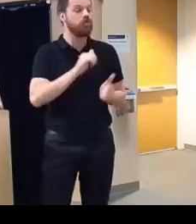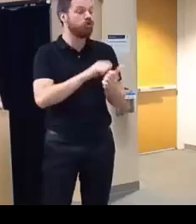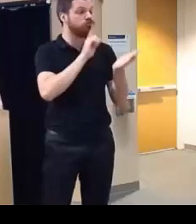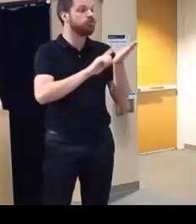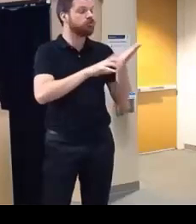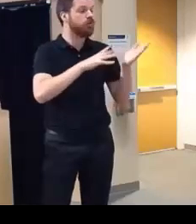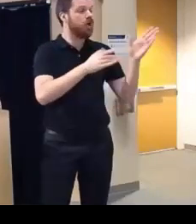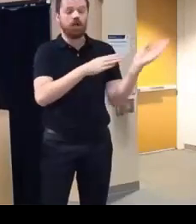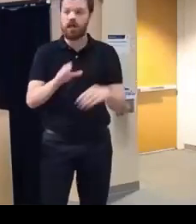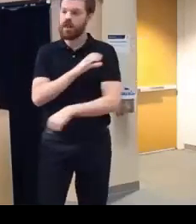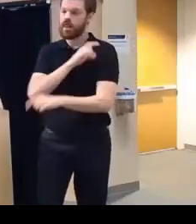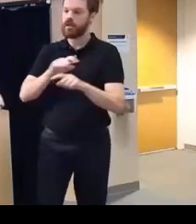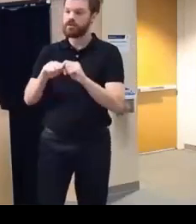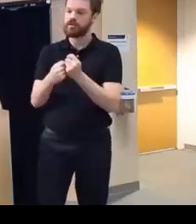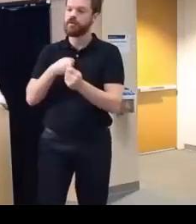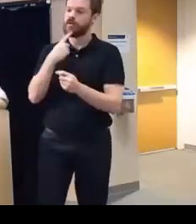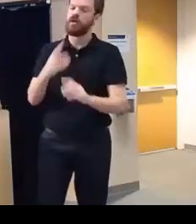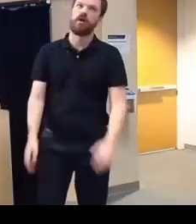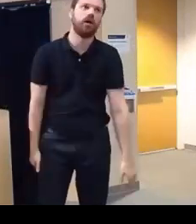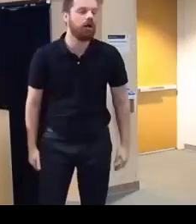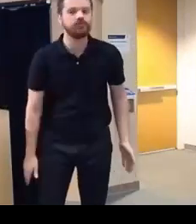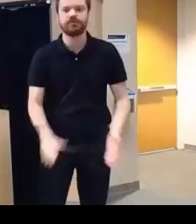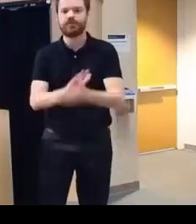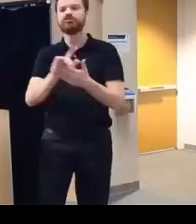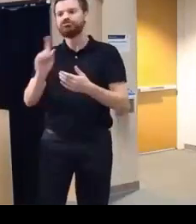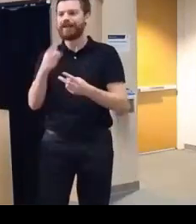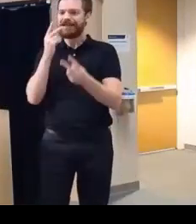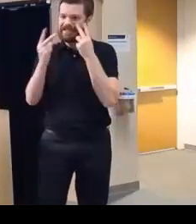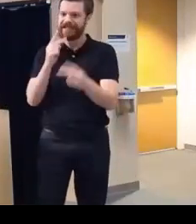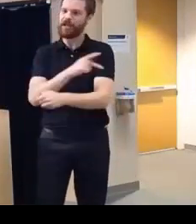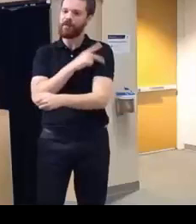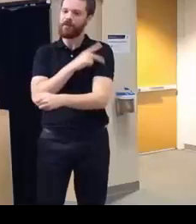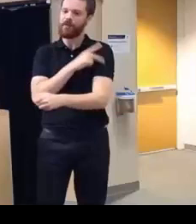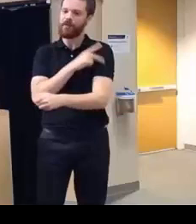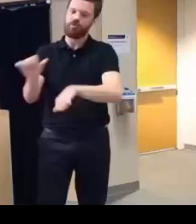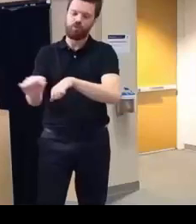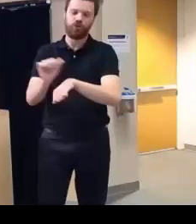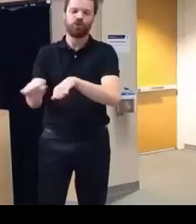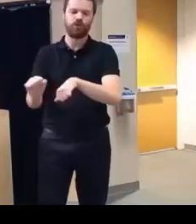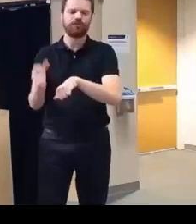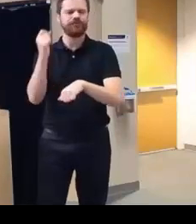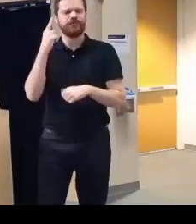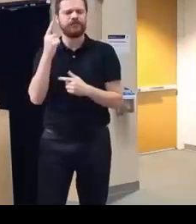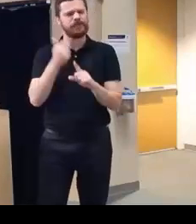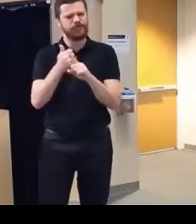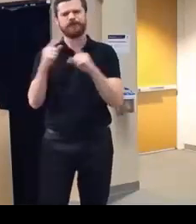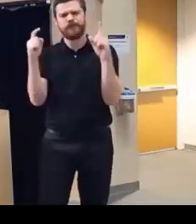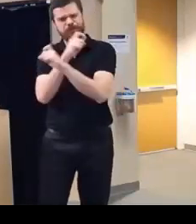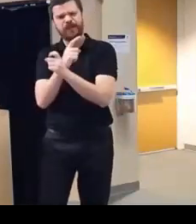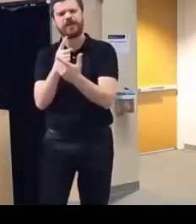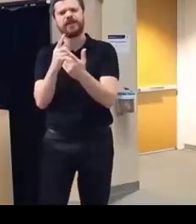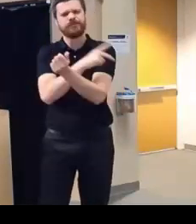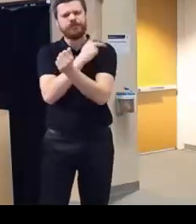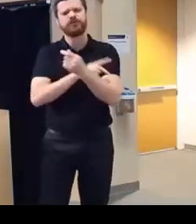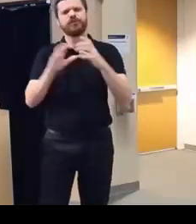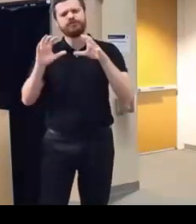I'd go back to my clinical team and be like, oh, it's so great to just see patients and do this stuff. Even though it's a very complicated